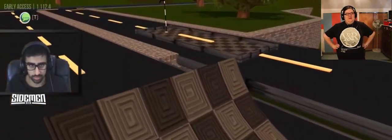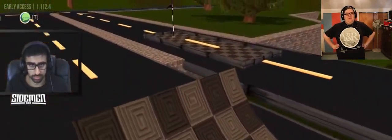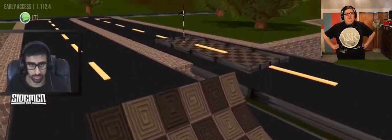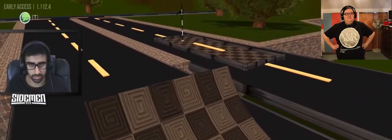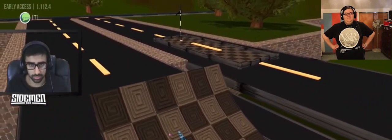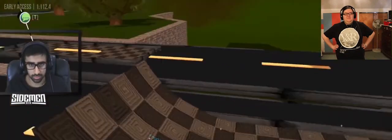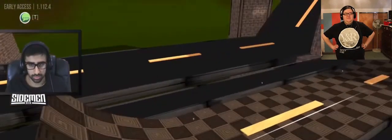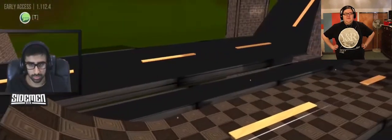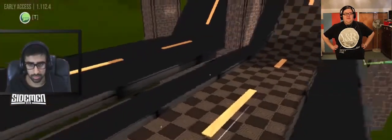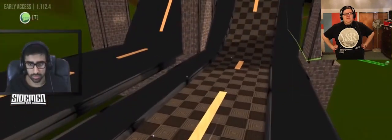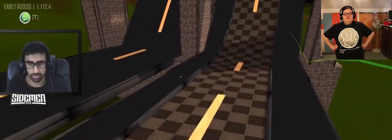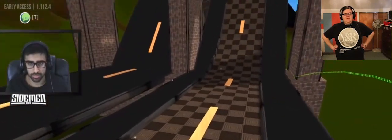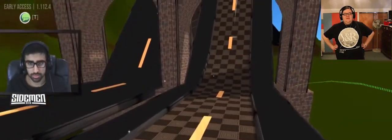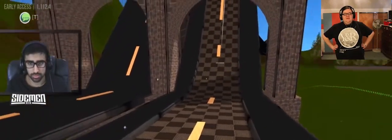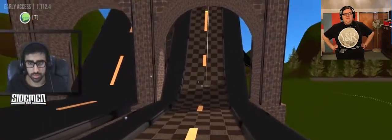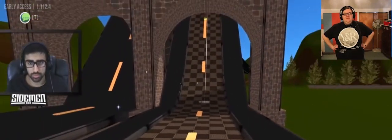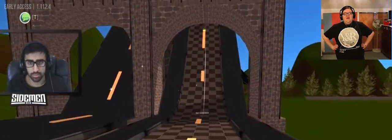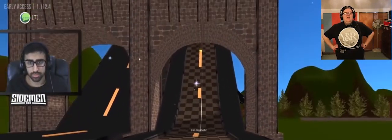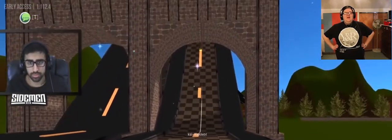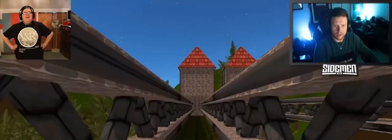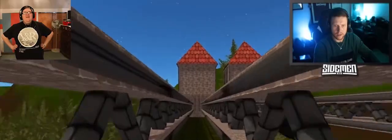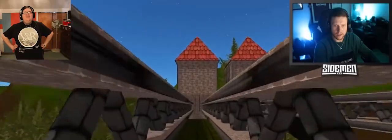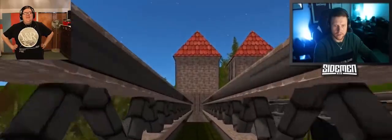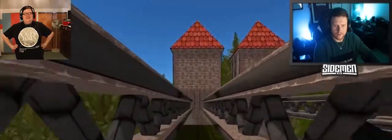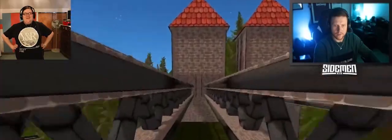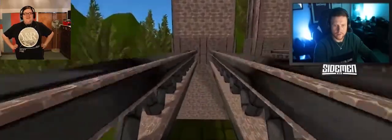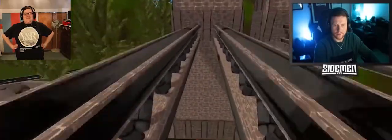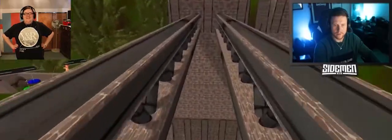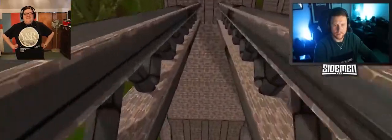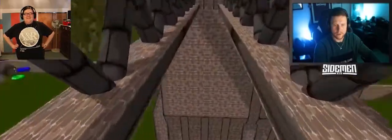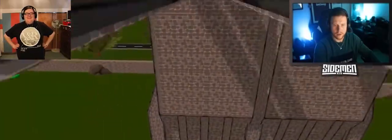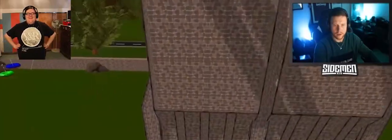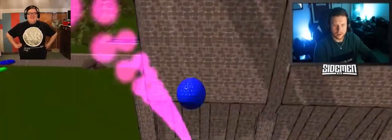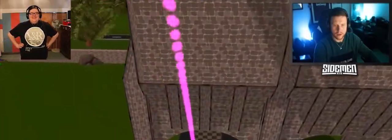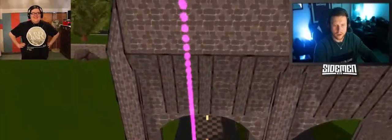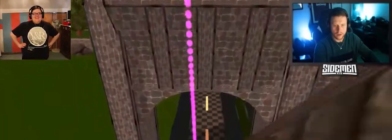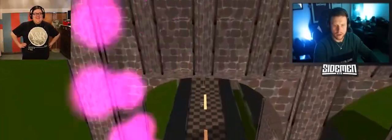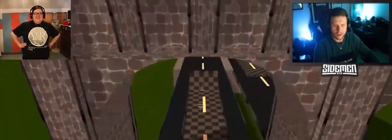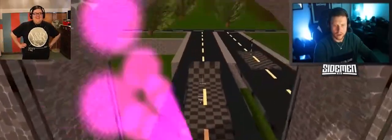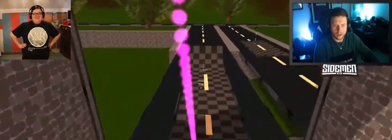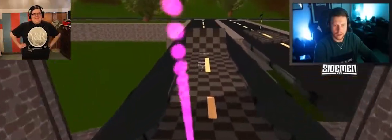Oh, this is like a Mario track or so. Oh, that is kind of cool.